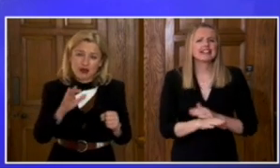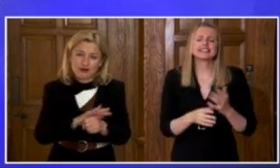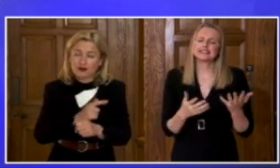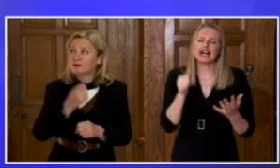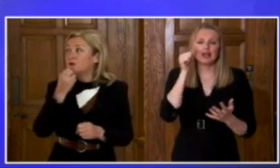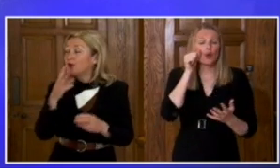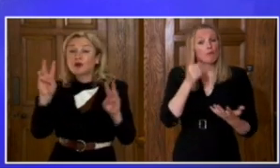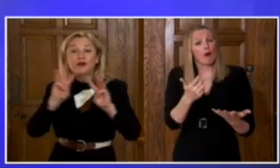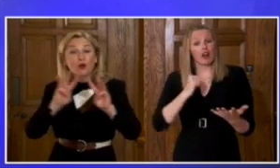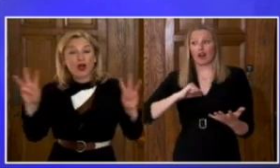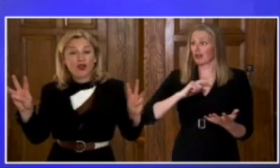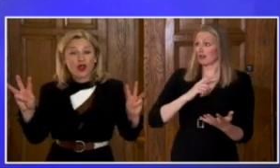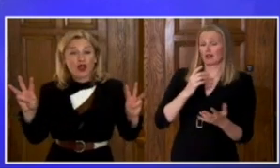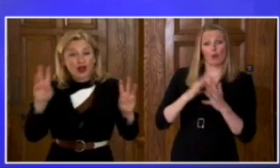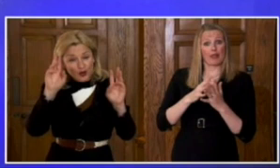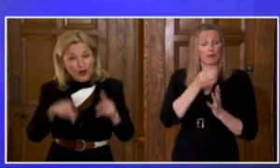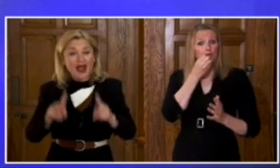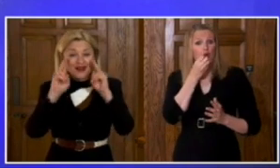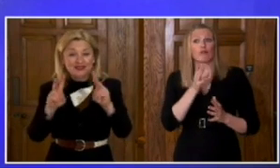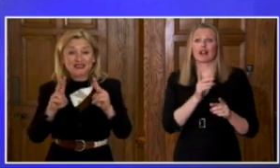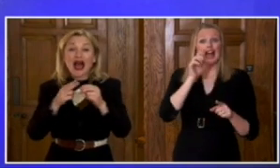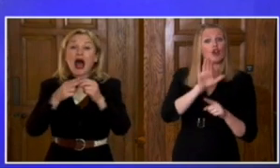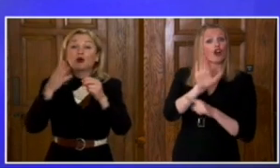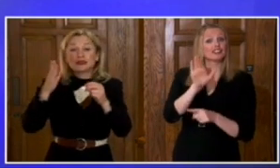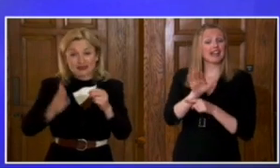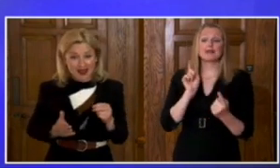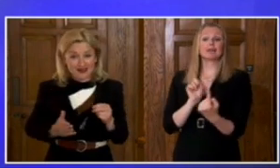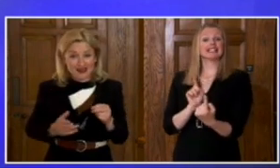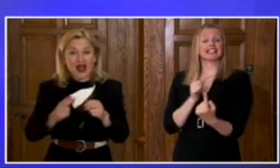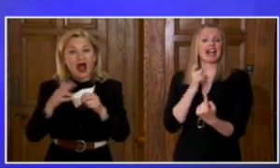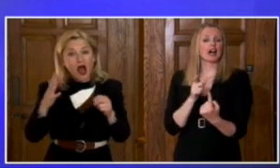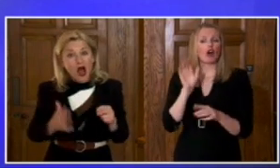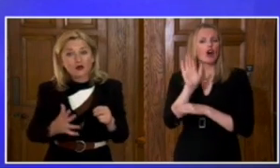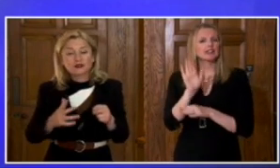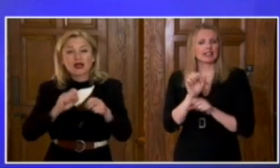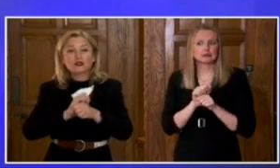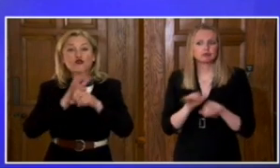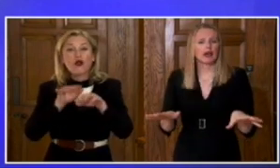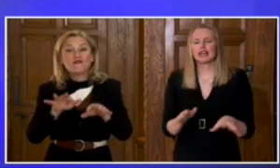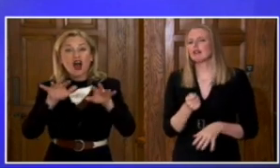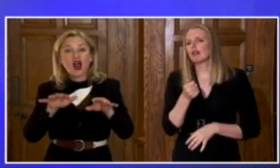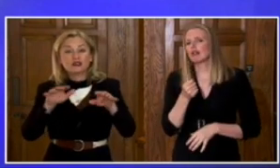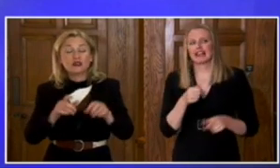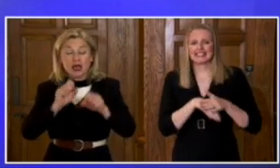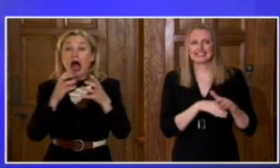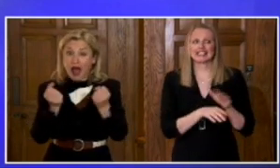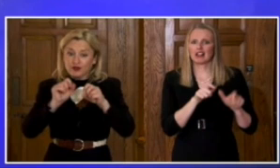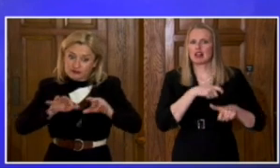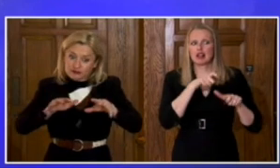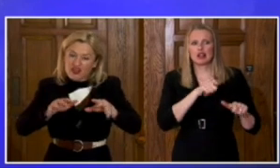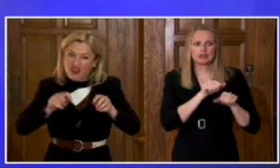and that people can see each other outside, because we know outside the virus does not stay around as long as